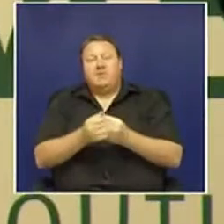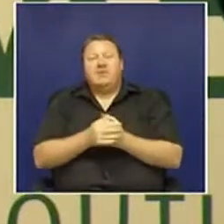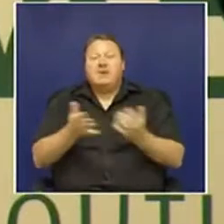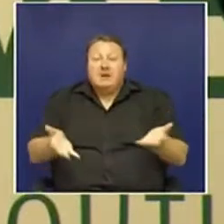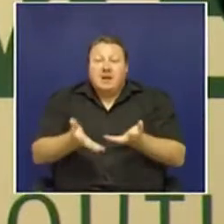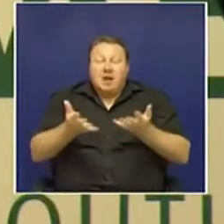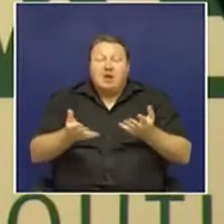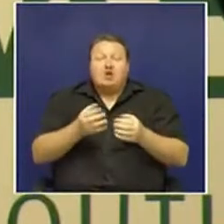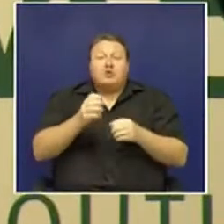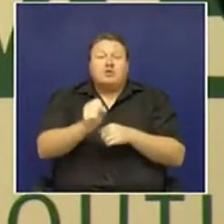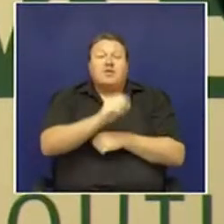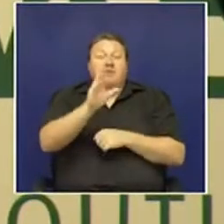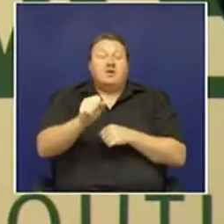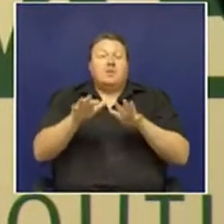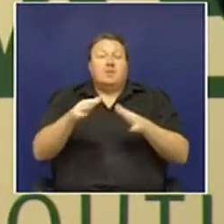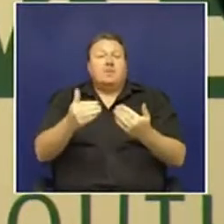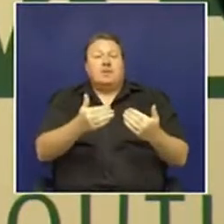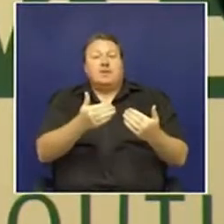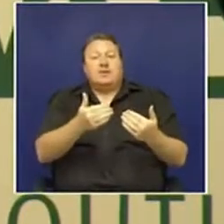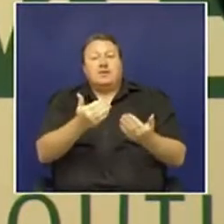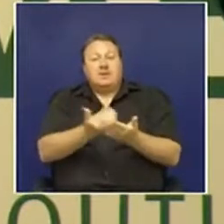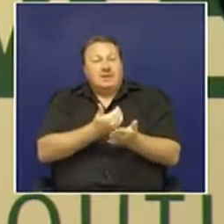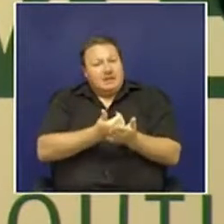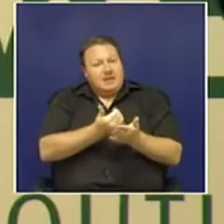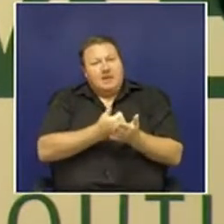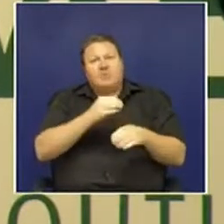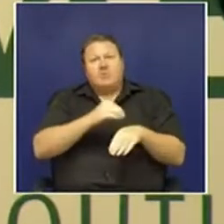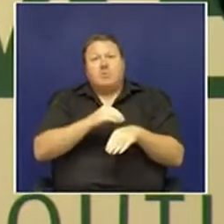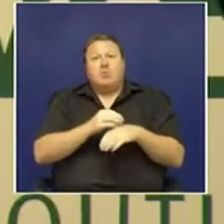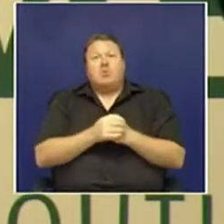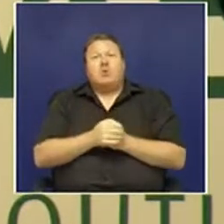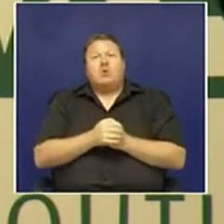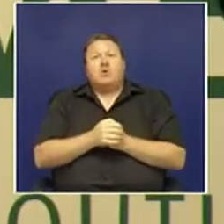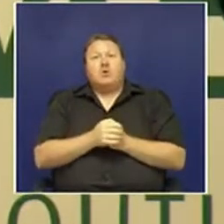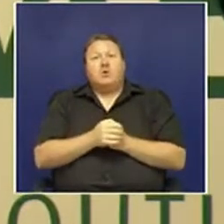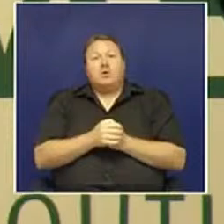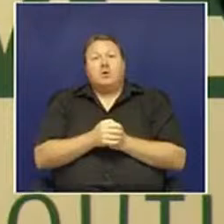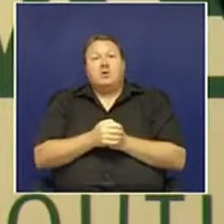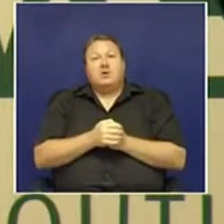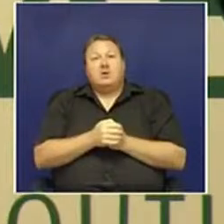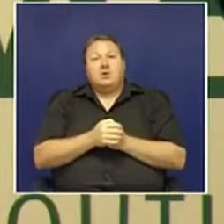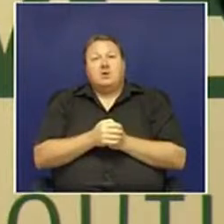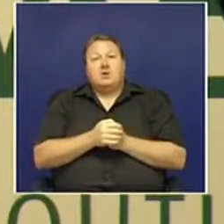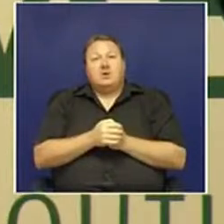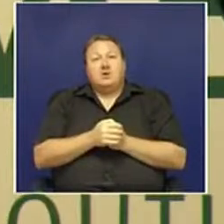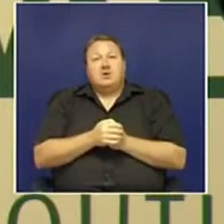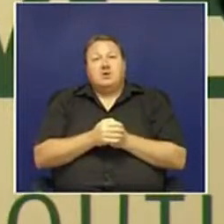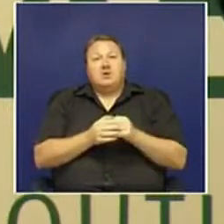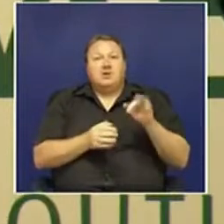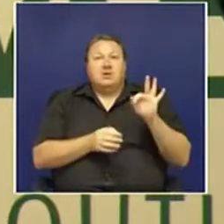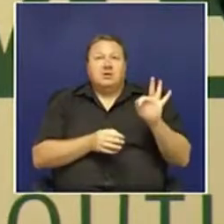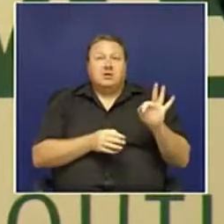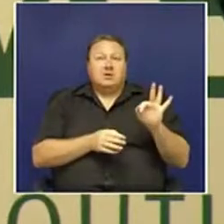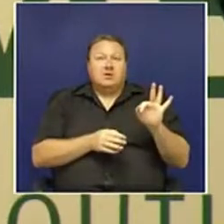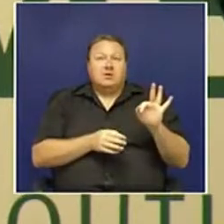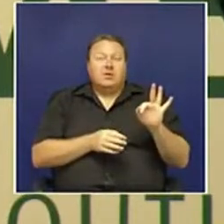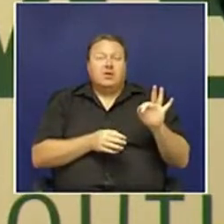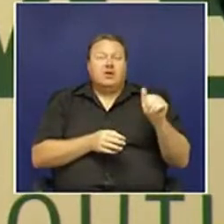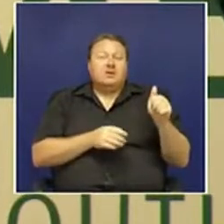we propose that the tax-free annual investment limit be increased from 36 to 46,000 per